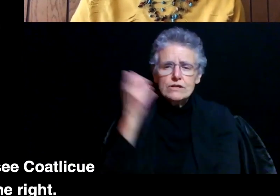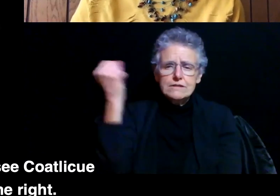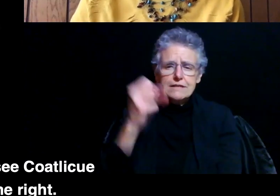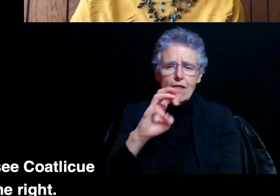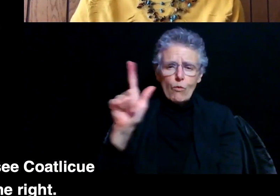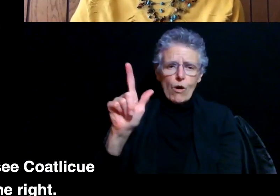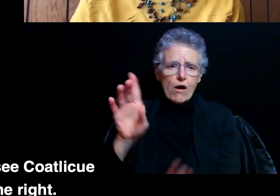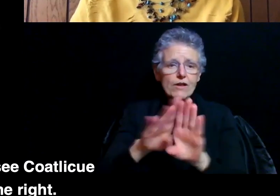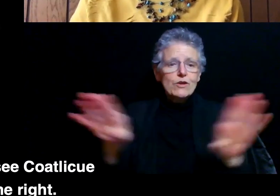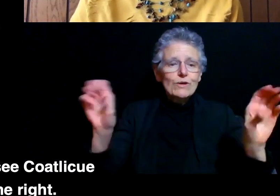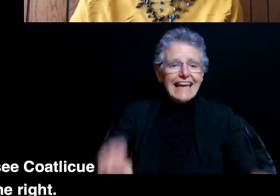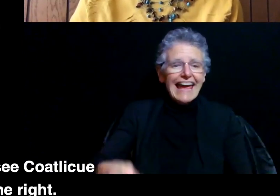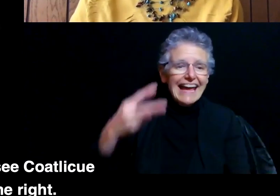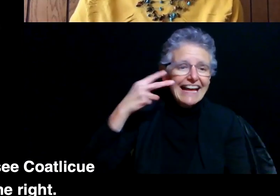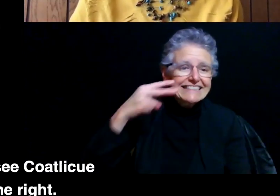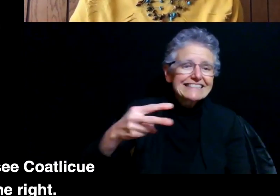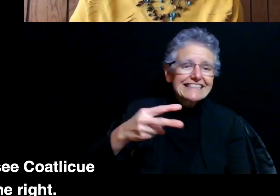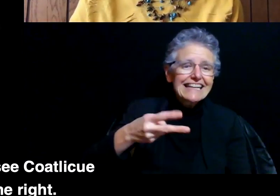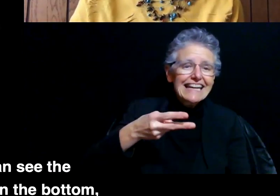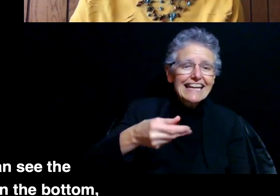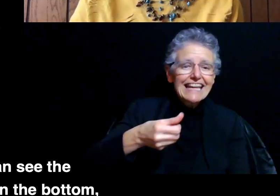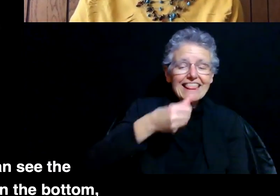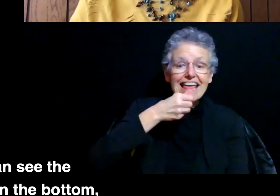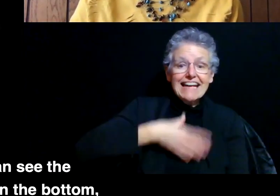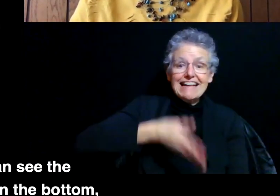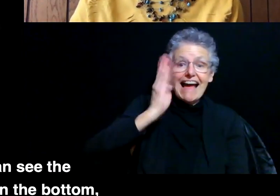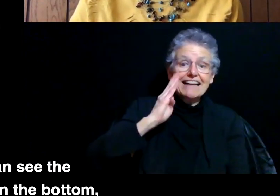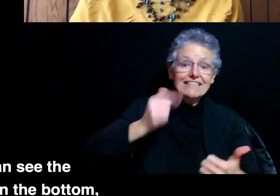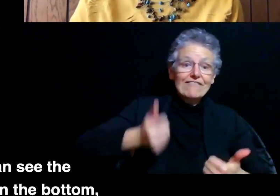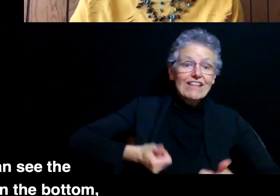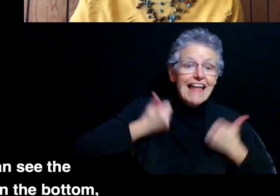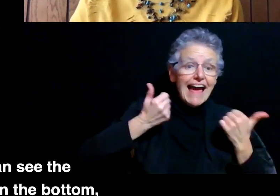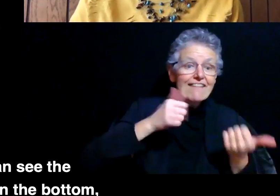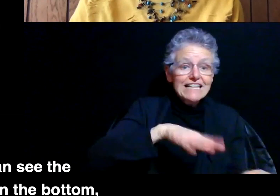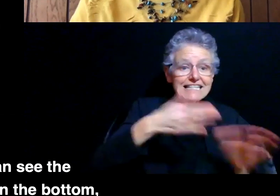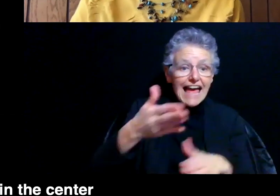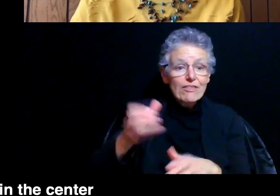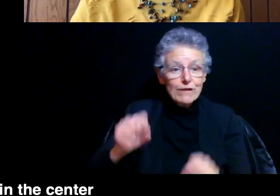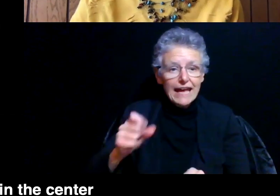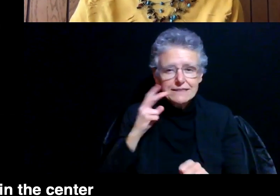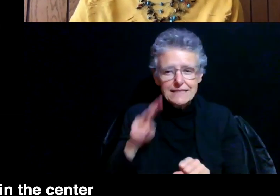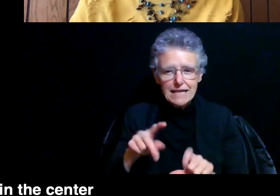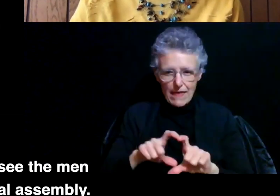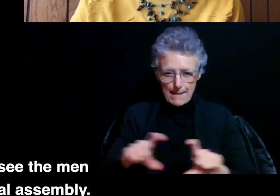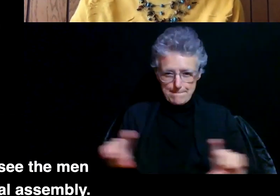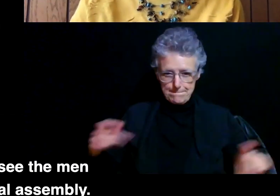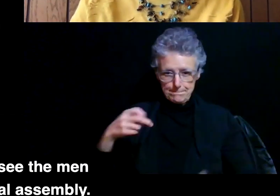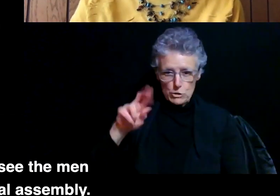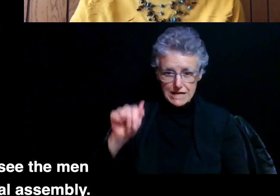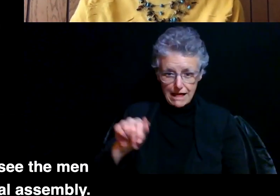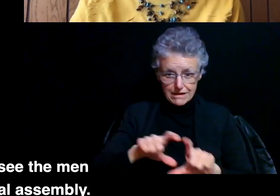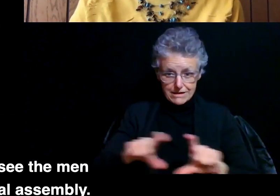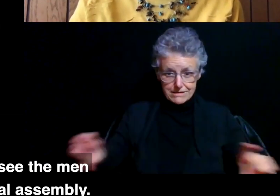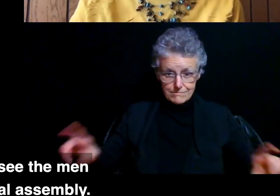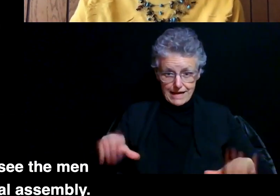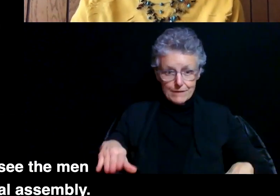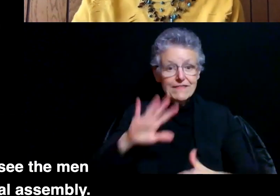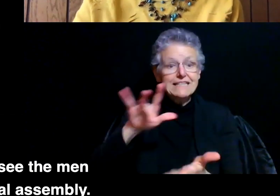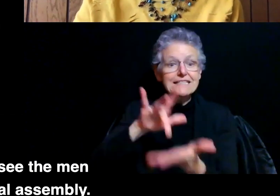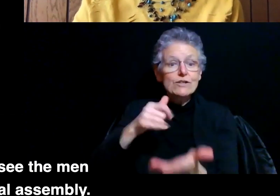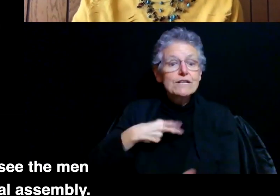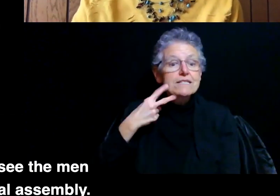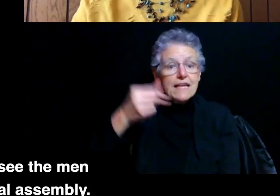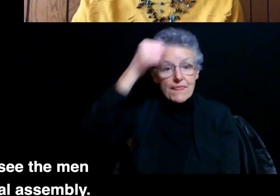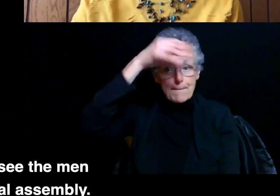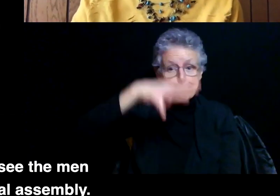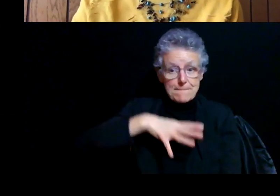see Coatlicue on the right. You can see the predella on the bottom. And then in the center, you can see the men in the